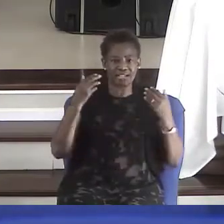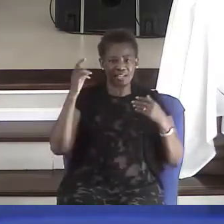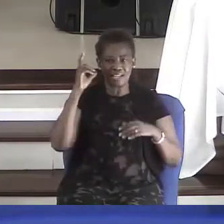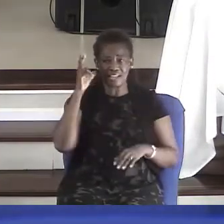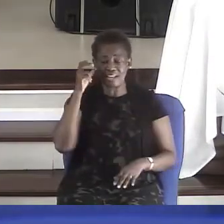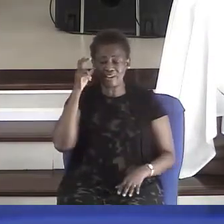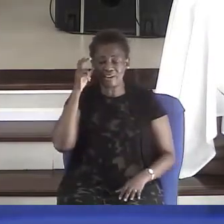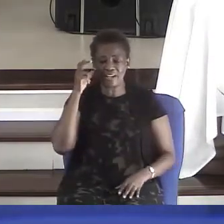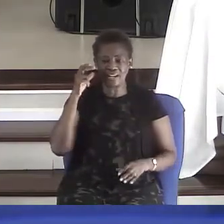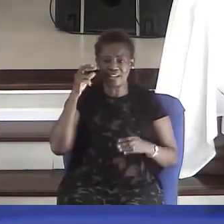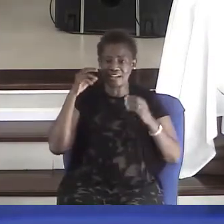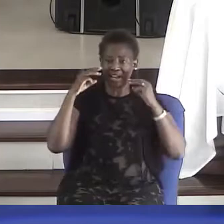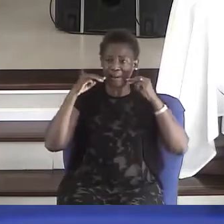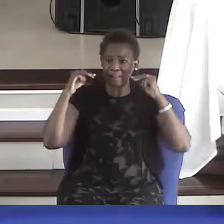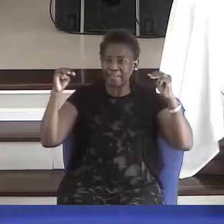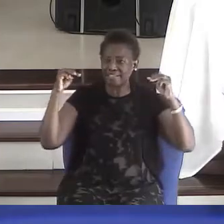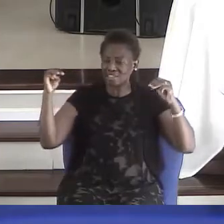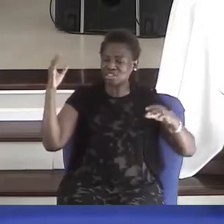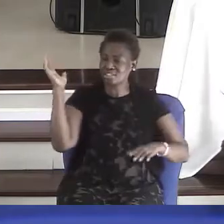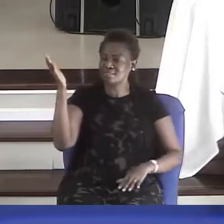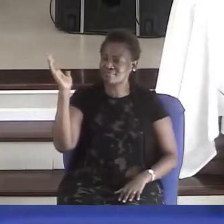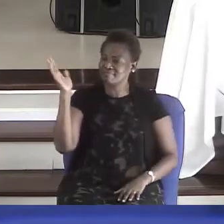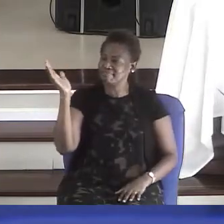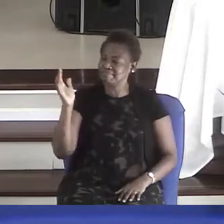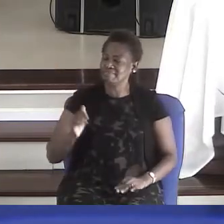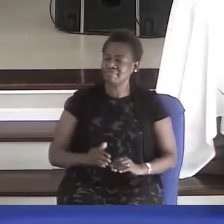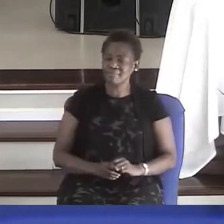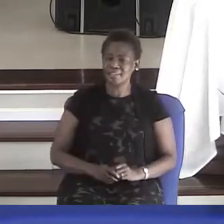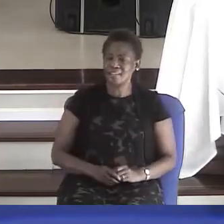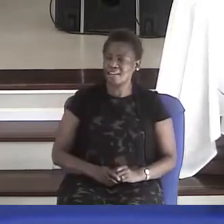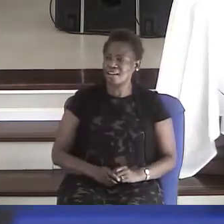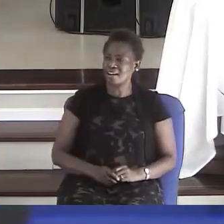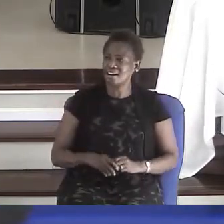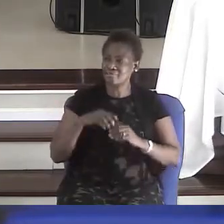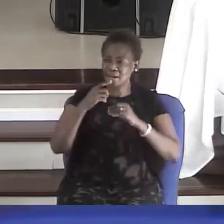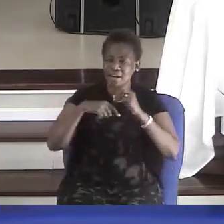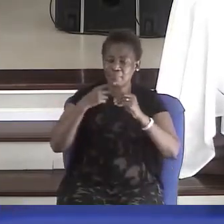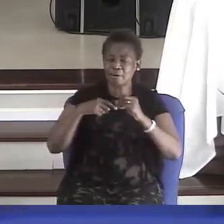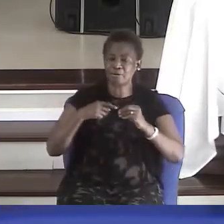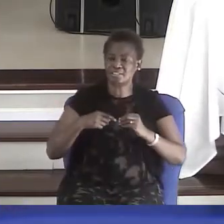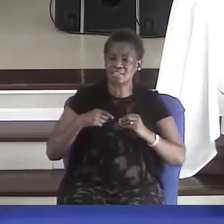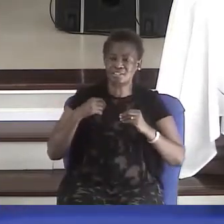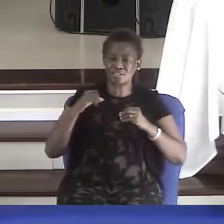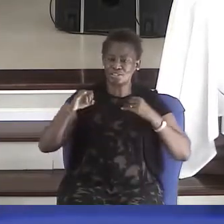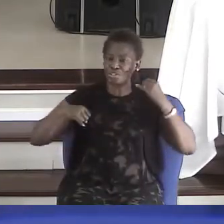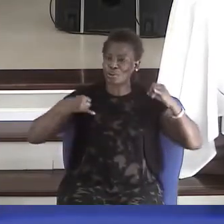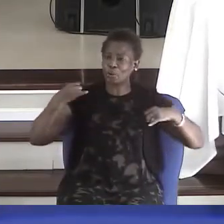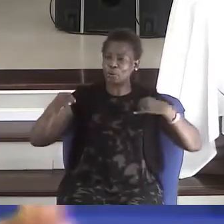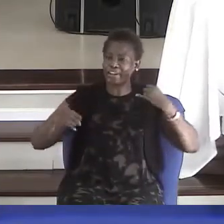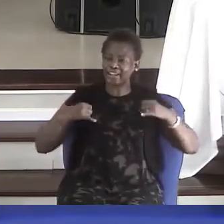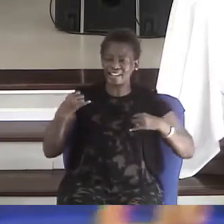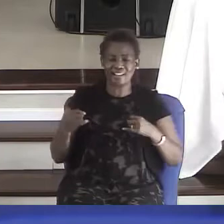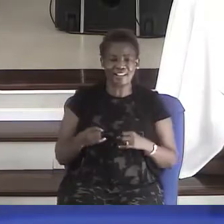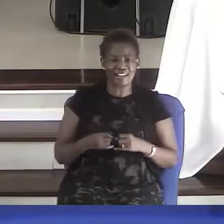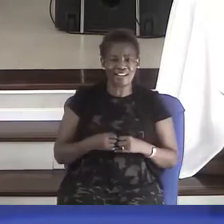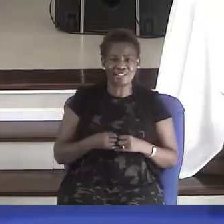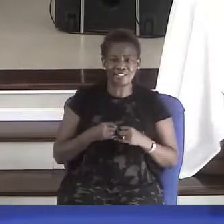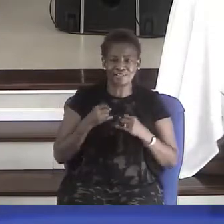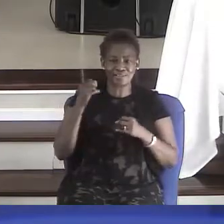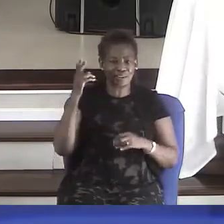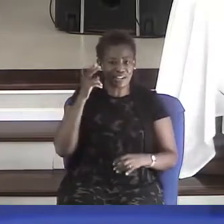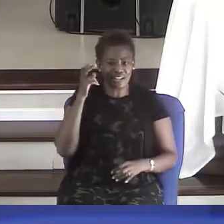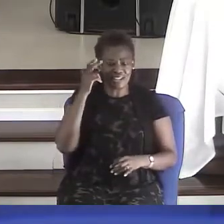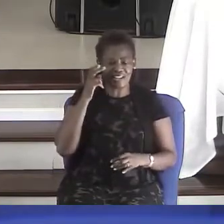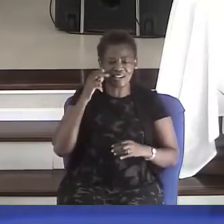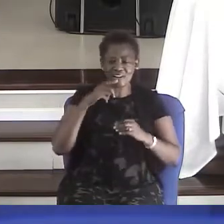Case on this whole thing, joy, not long ago. And you heard a couple I've given as it relates to taking joy in the